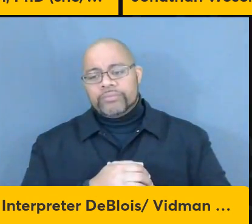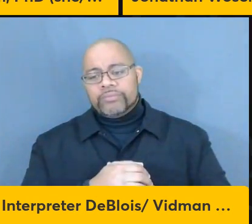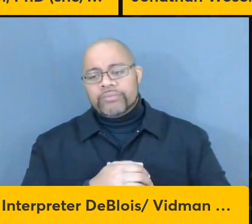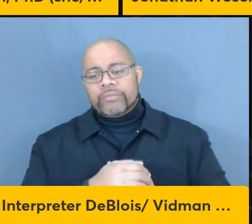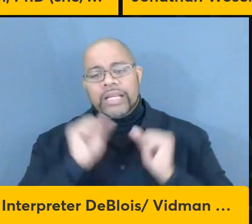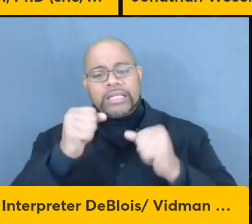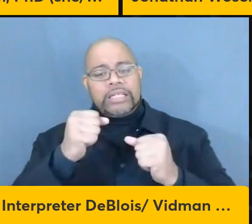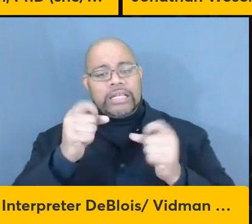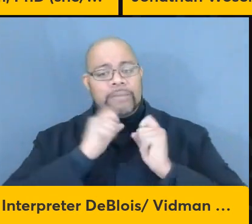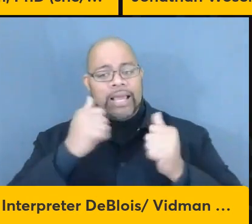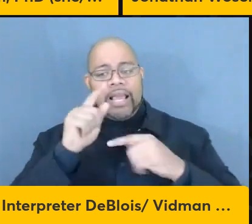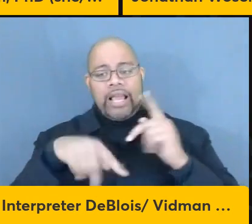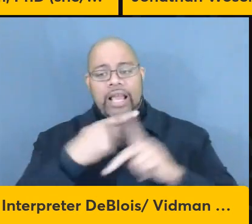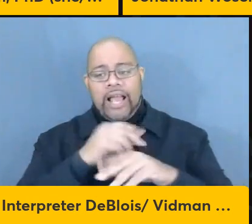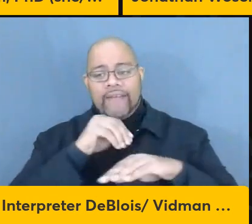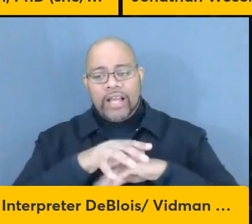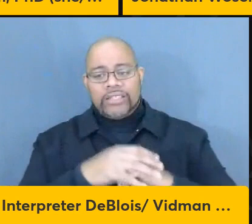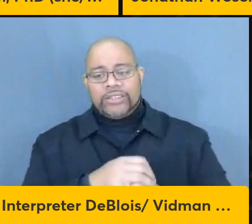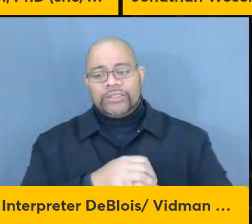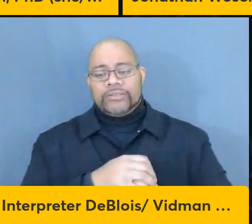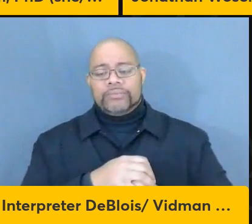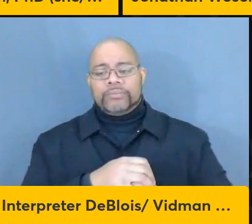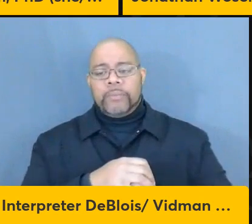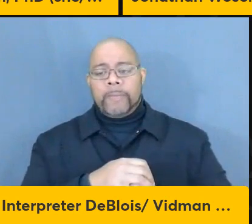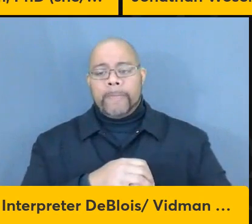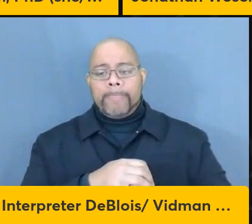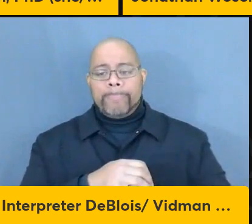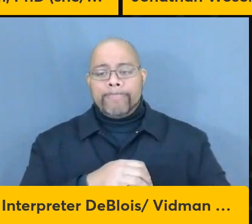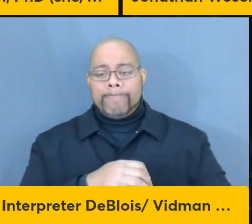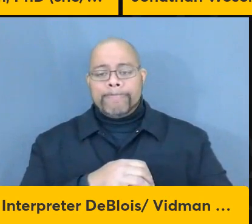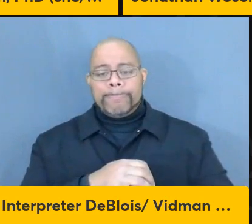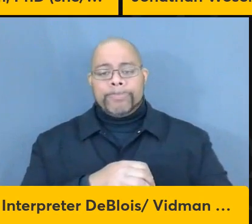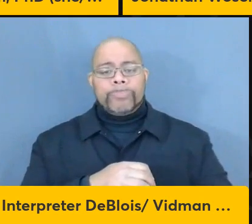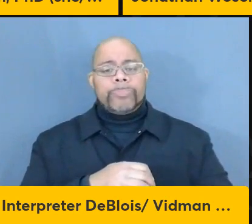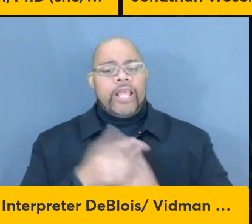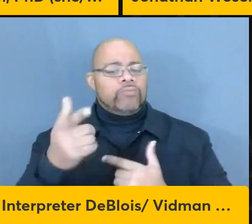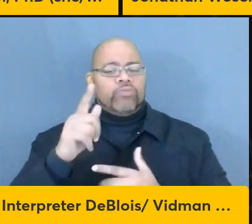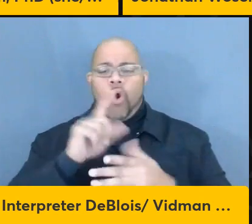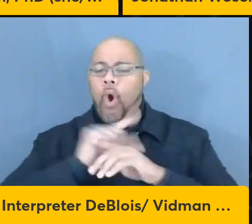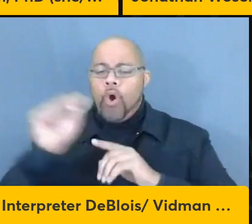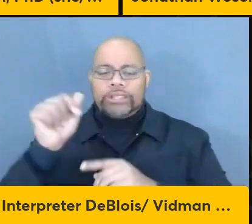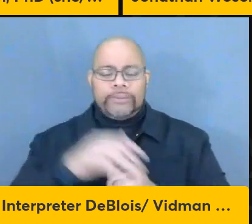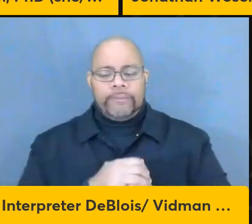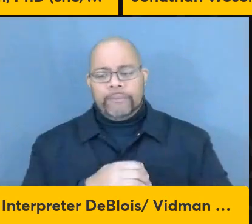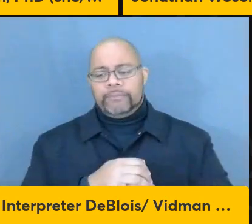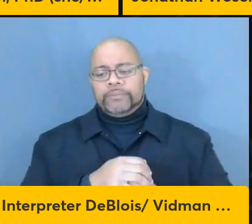Can you give me any kind of advice? And no, I mean, she was awesome. She